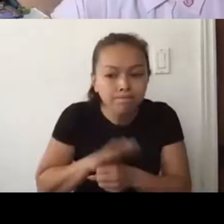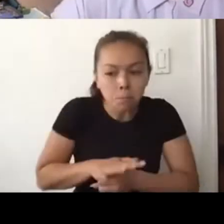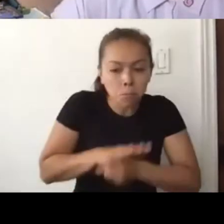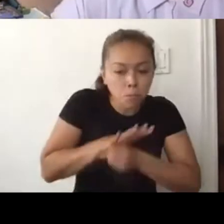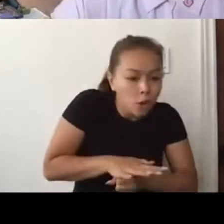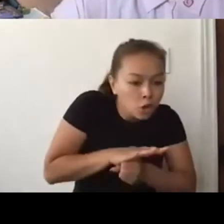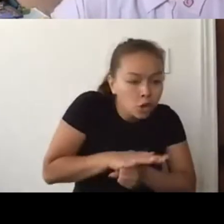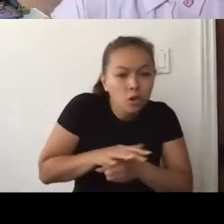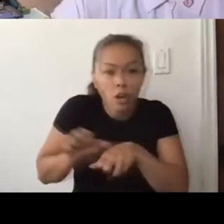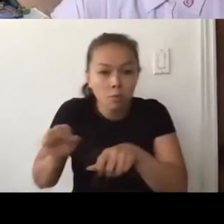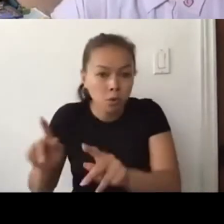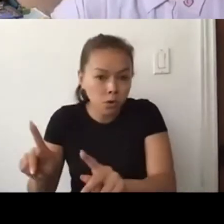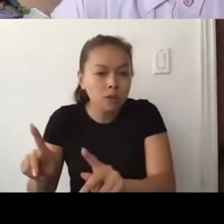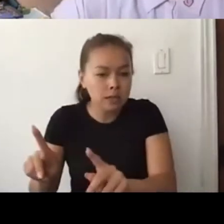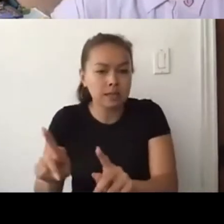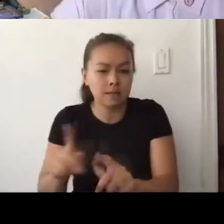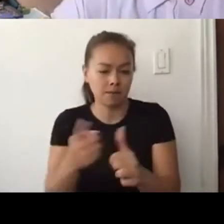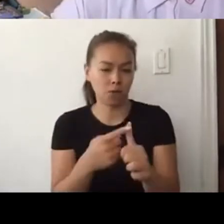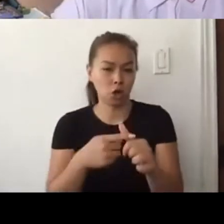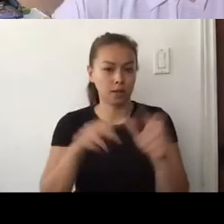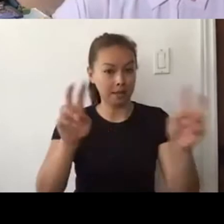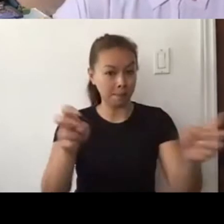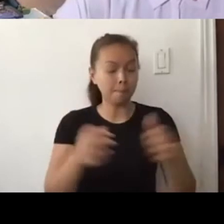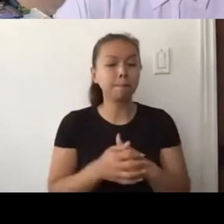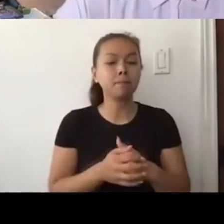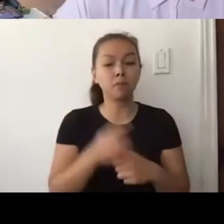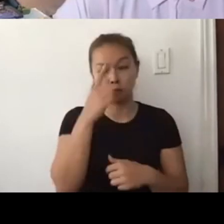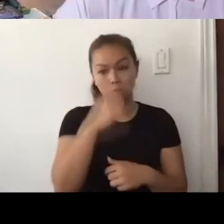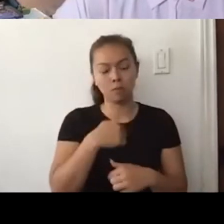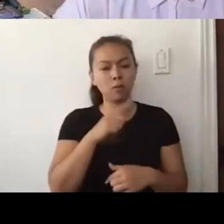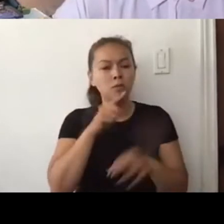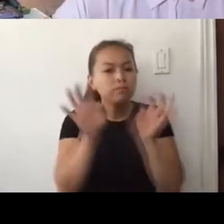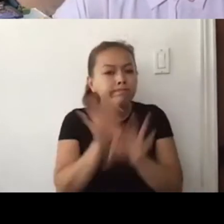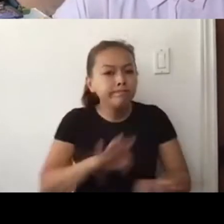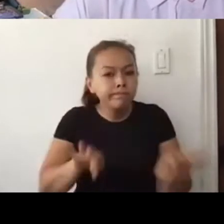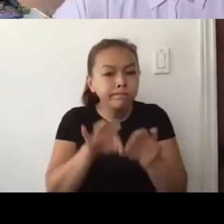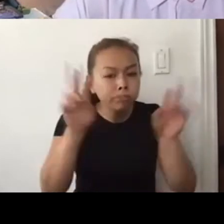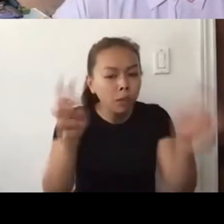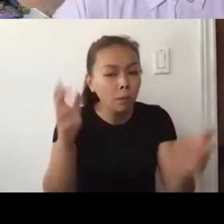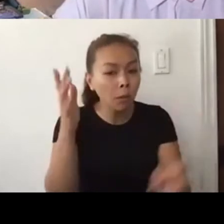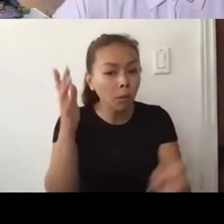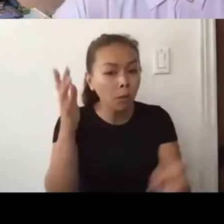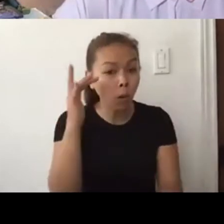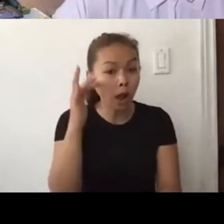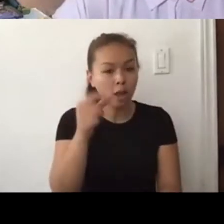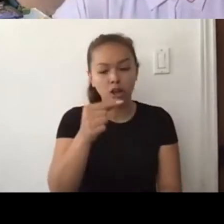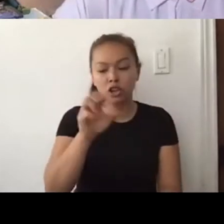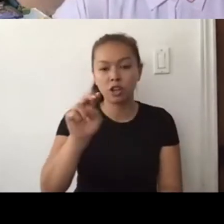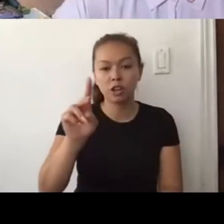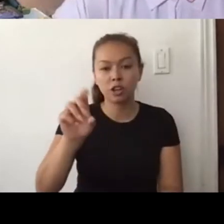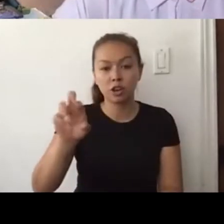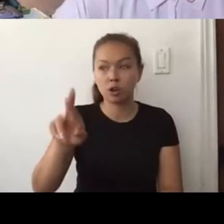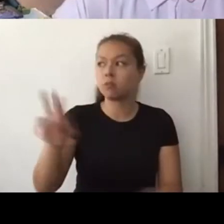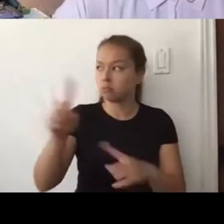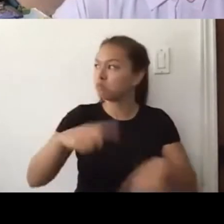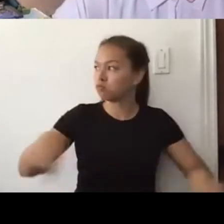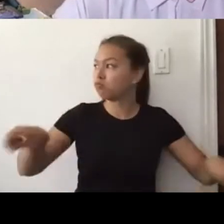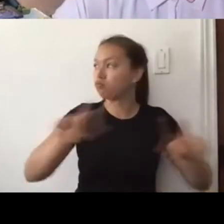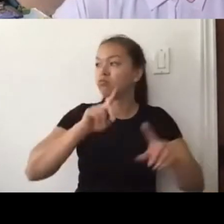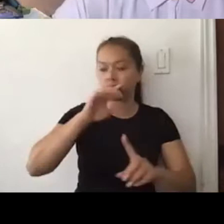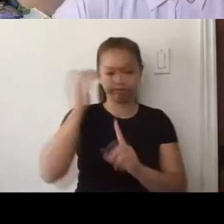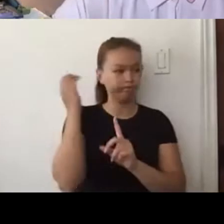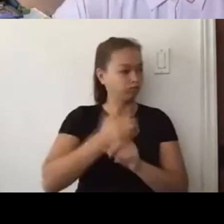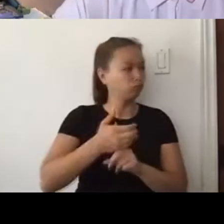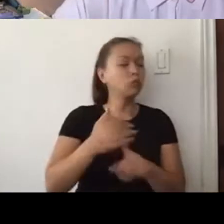such an important topic because gender is something we are, but gender is also performance. It's something we do. So how do we